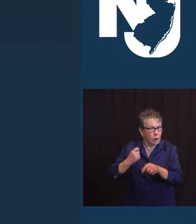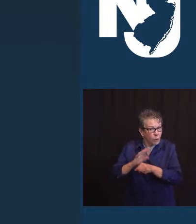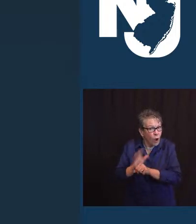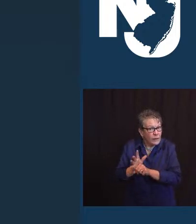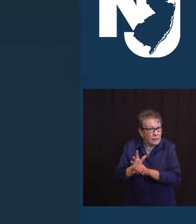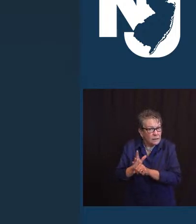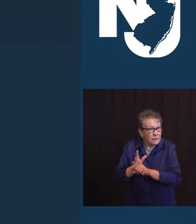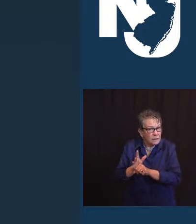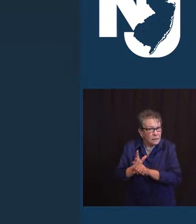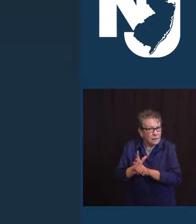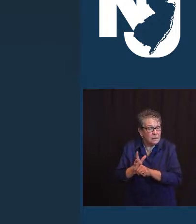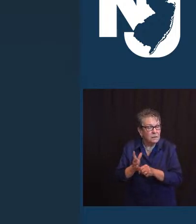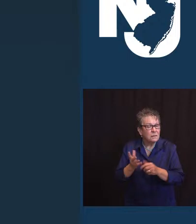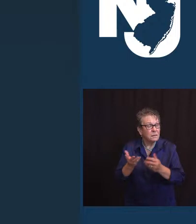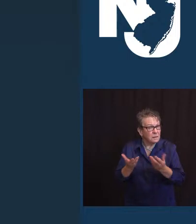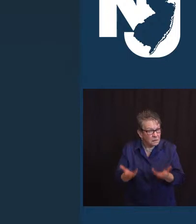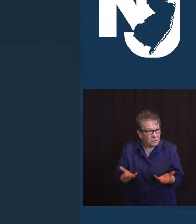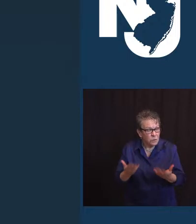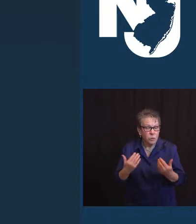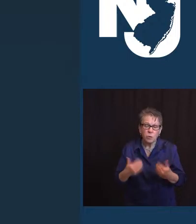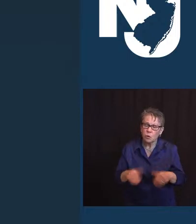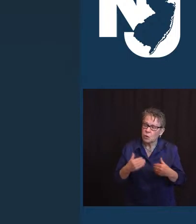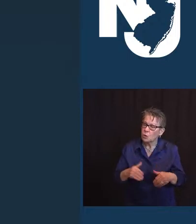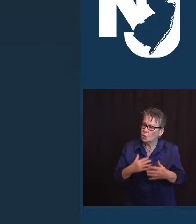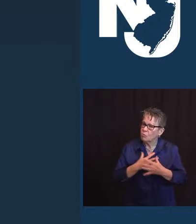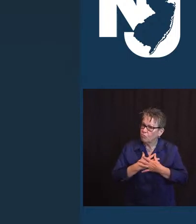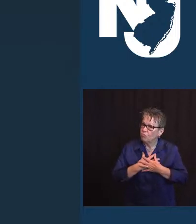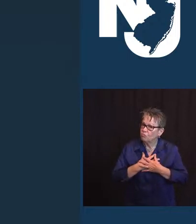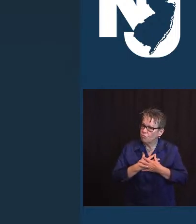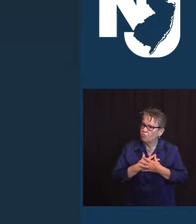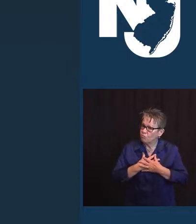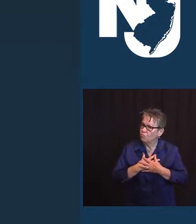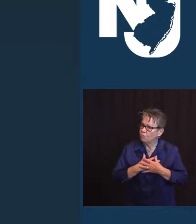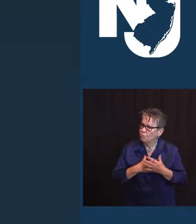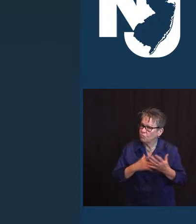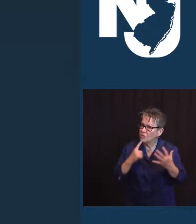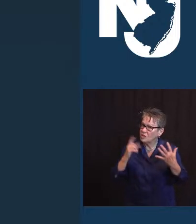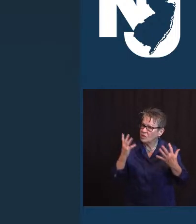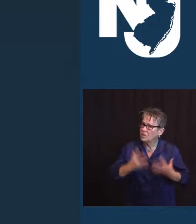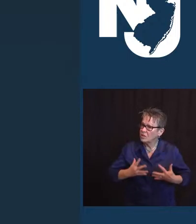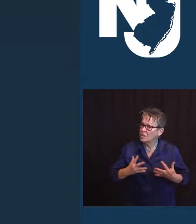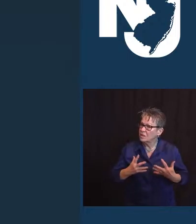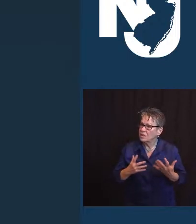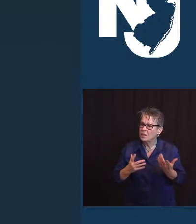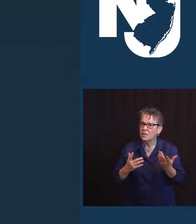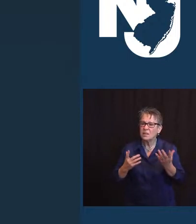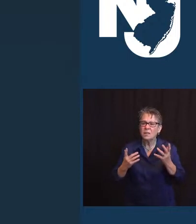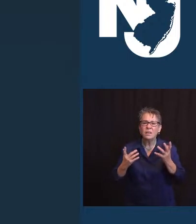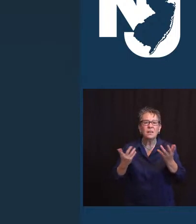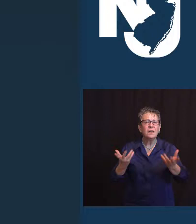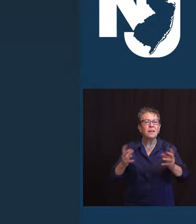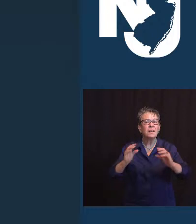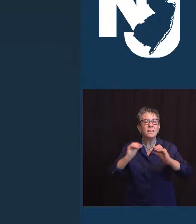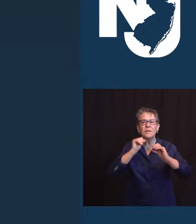Extraordinary. We know there is no one American dream. For everyone who comes to our nation and our state, those words